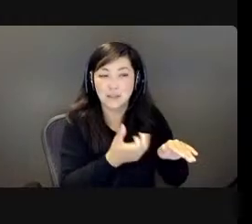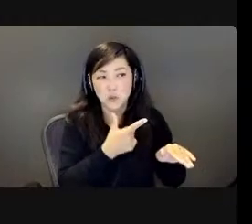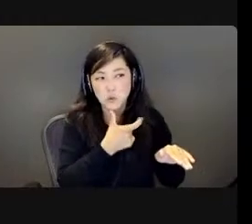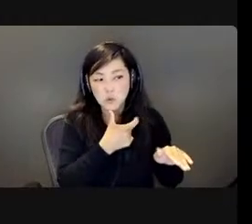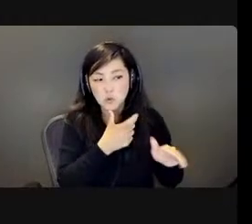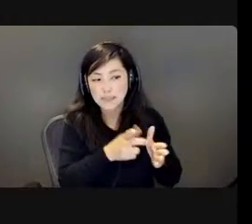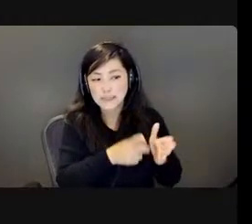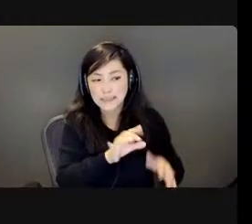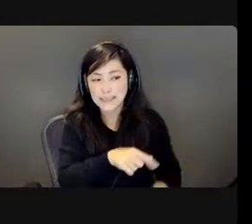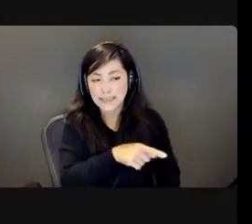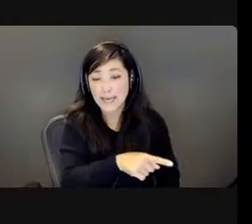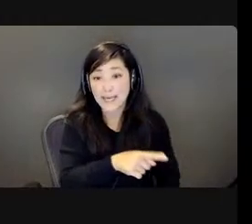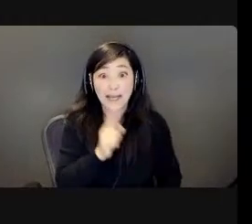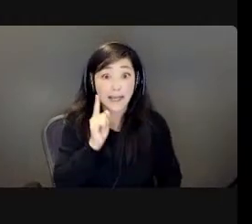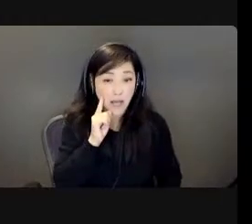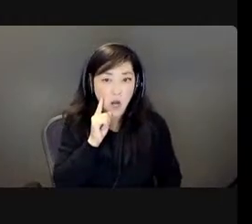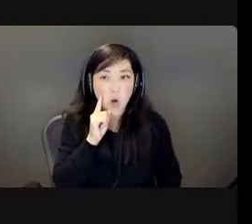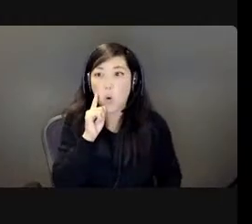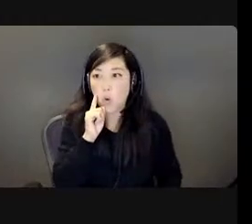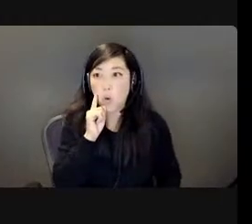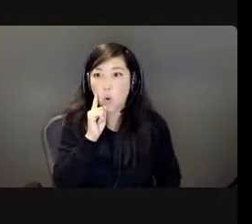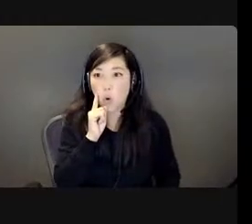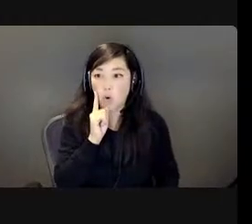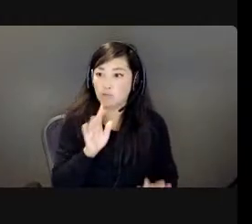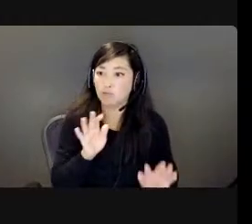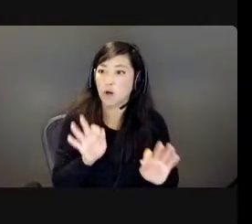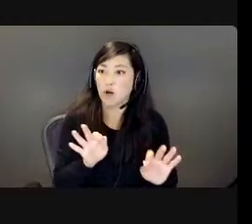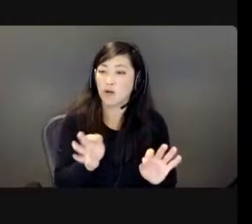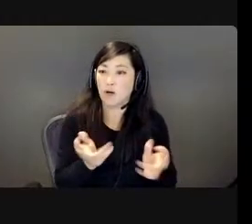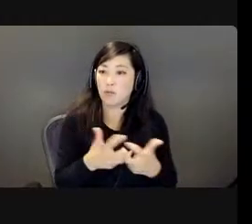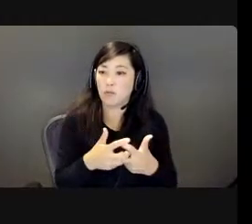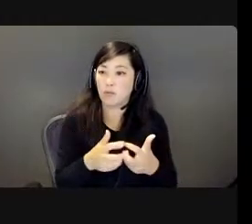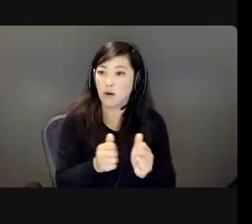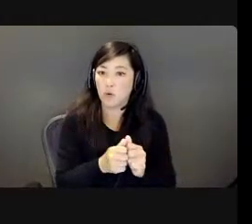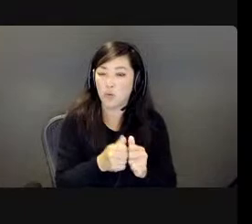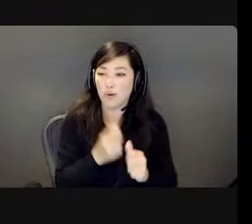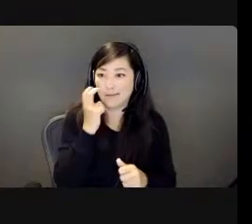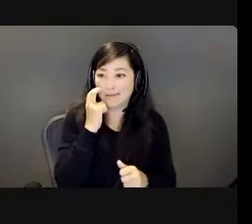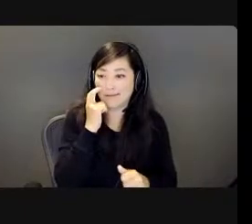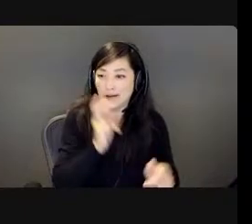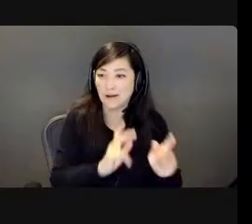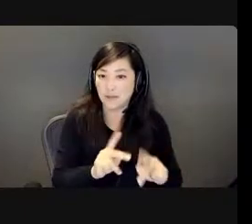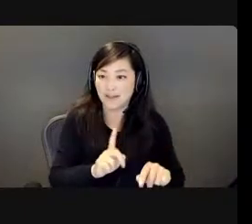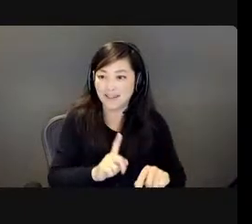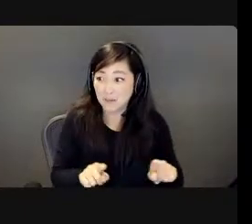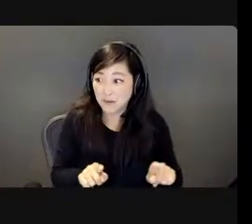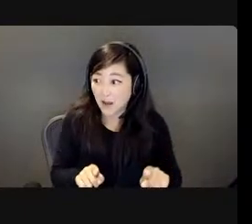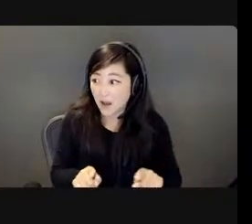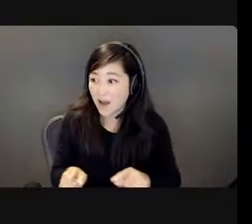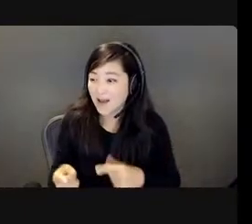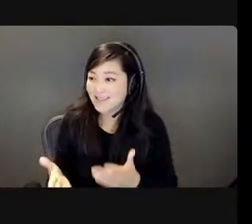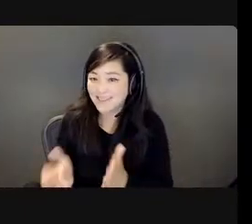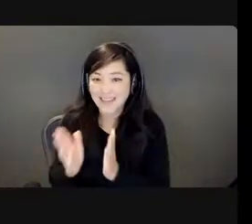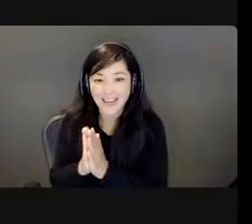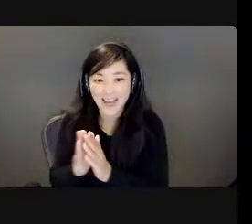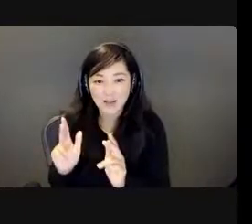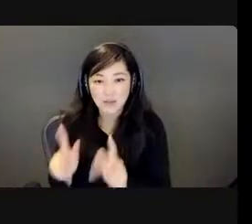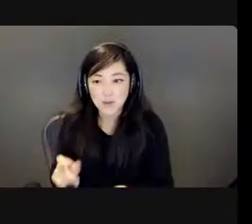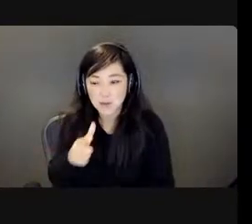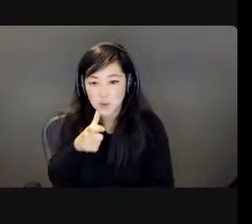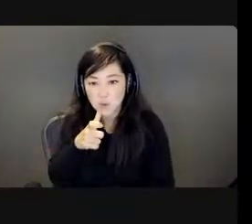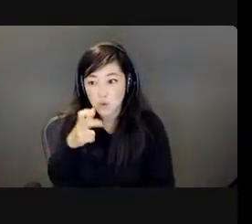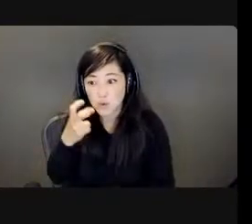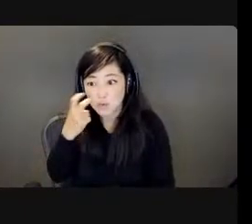designed this did it with the best of intentions, but I'm also pretty sure that they didn't consult anybody with lived experience, because as a blind